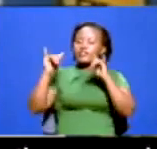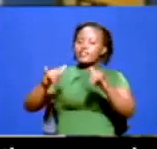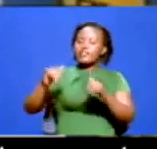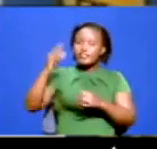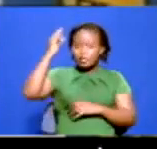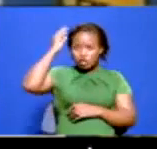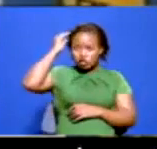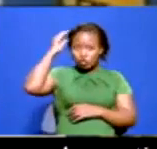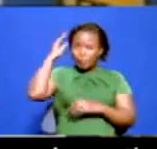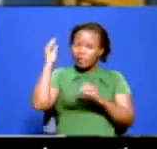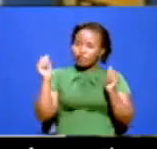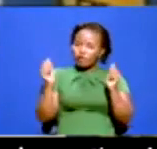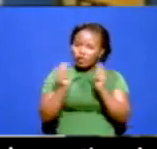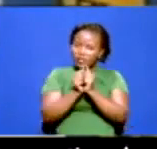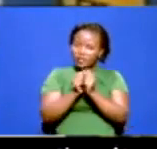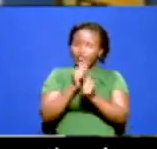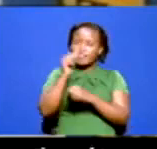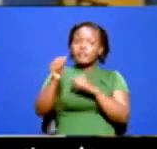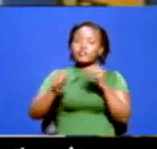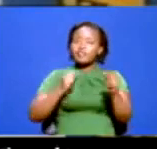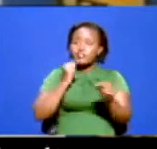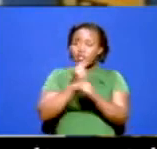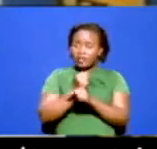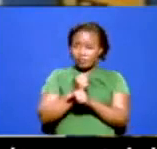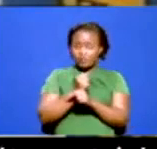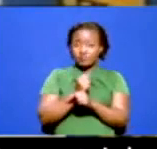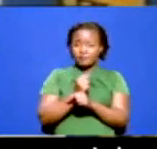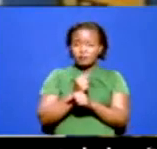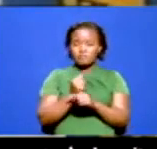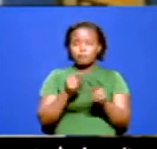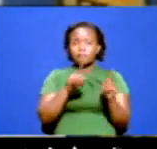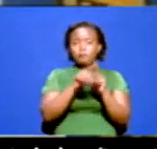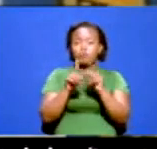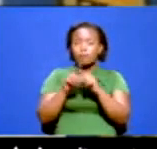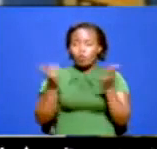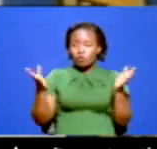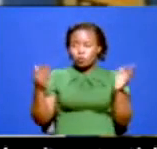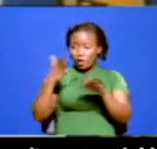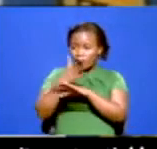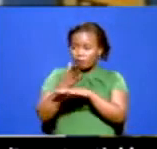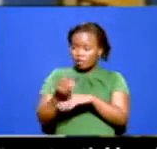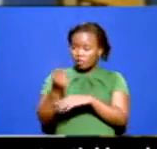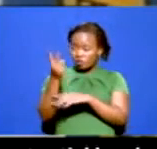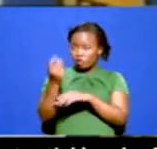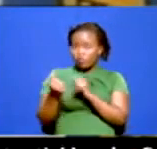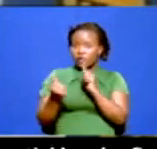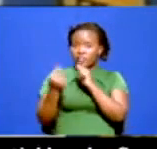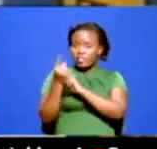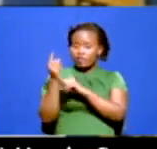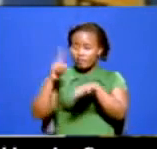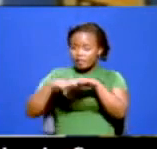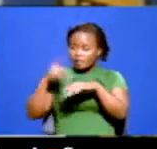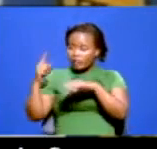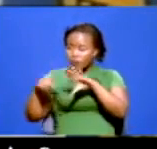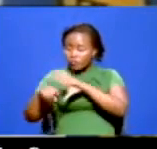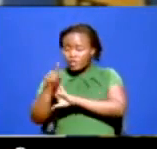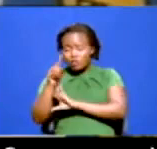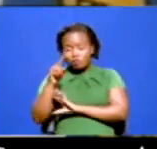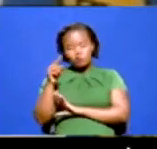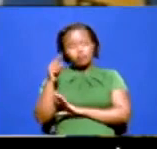years, end of this year, after 2011 when we got in. And 20 years has been a long